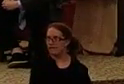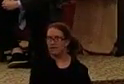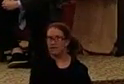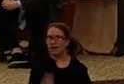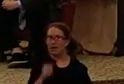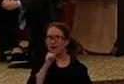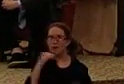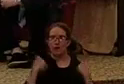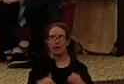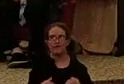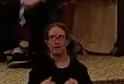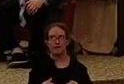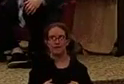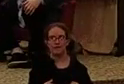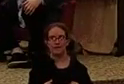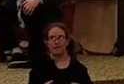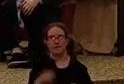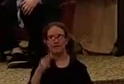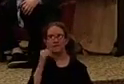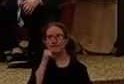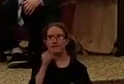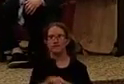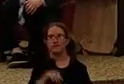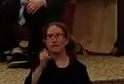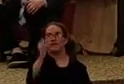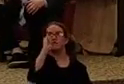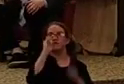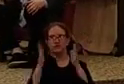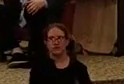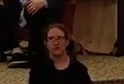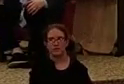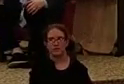I don't have to call Sister Alcoholic.